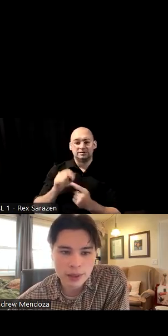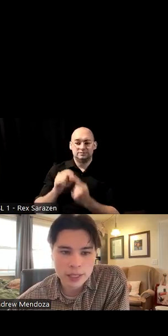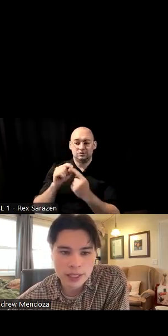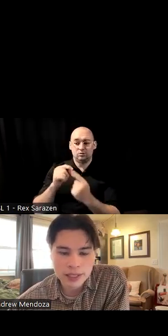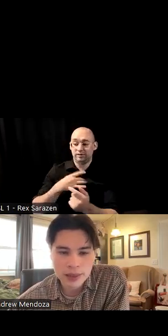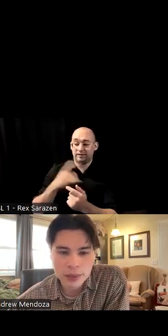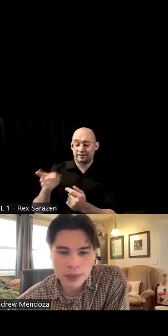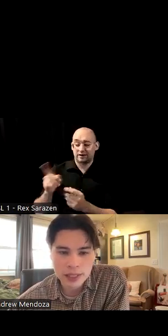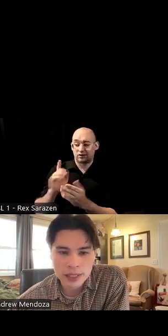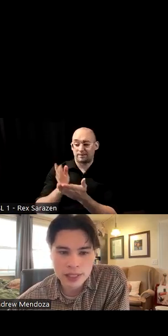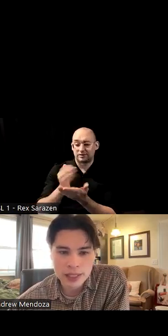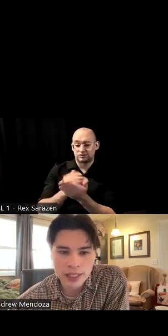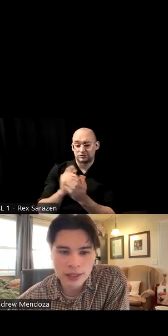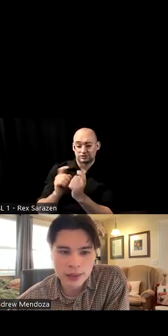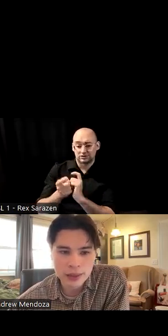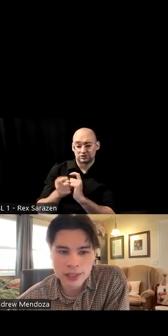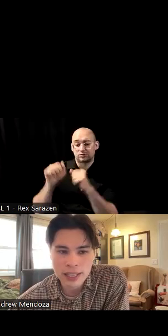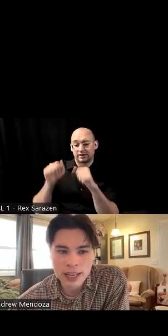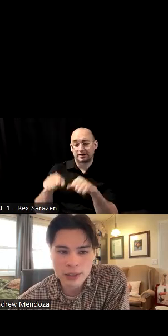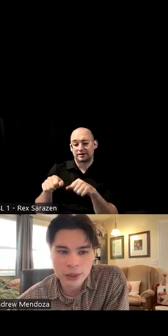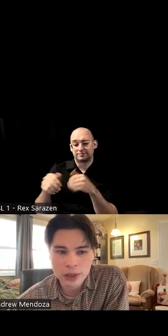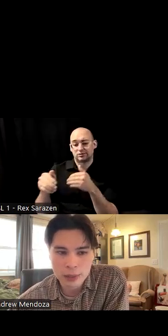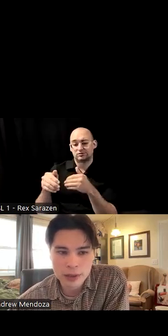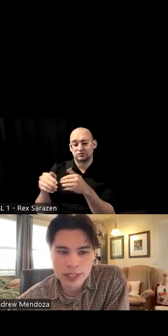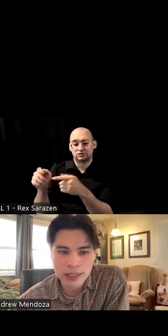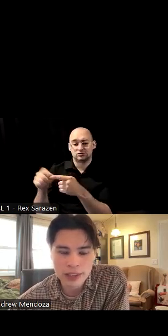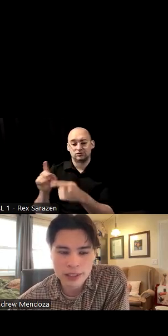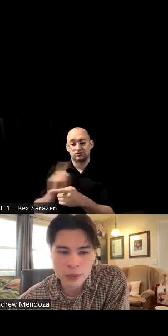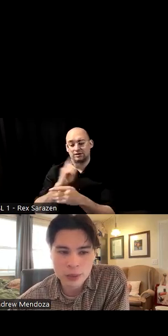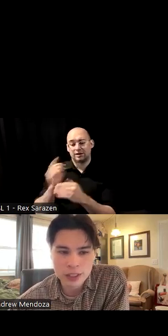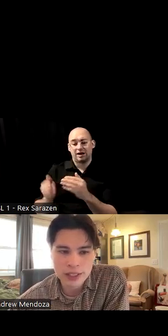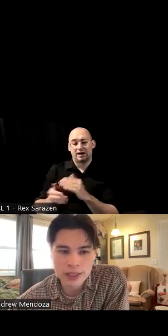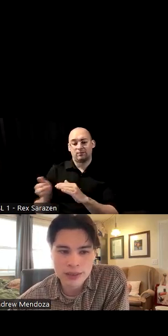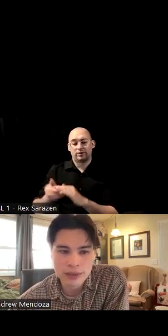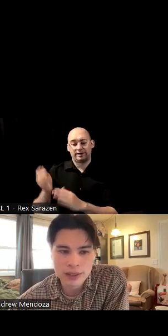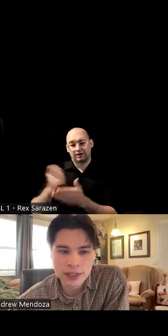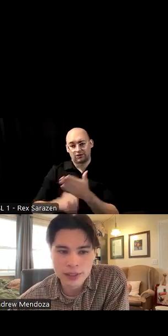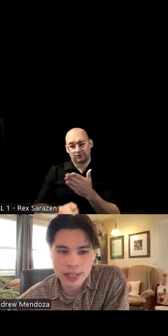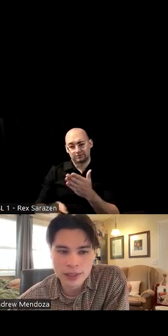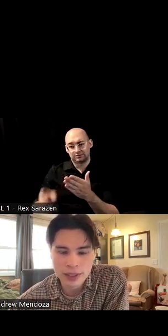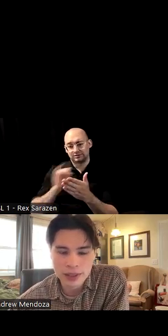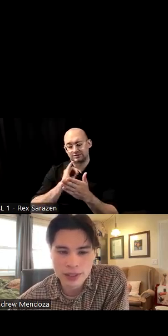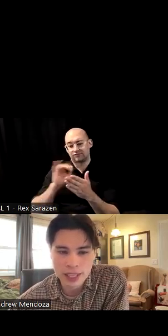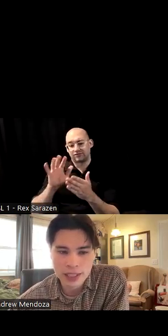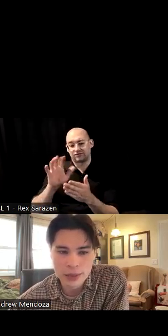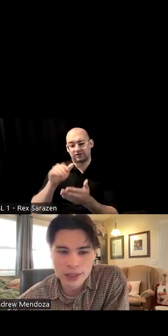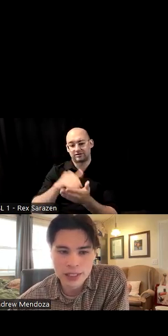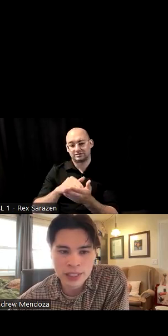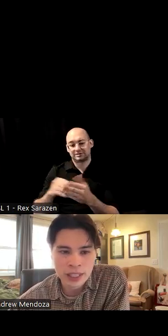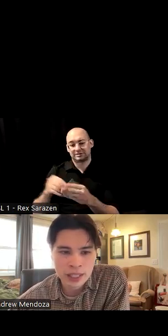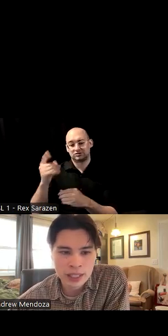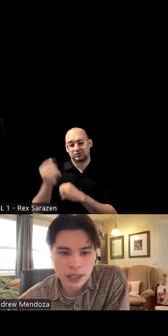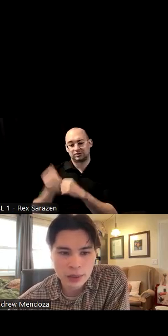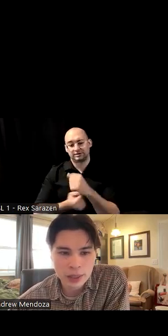to be augmented so that we can get closer to the actual operating cost, which is $500,000